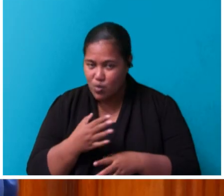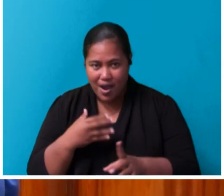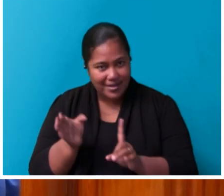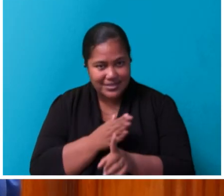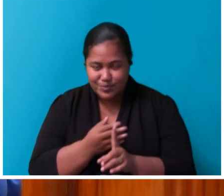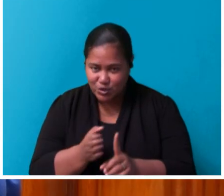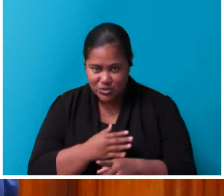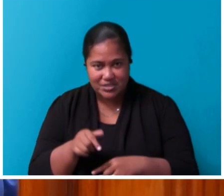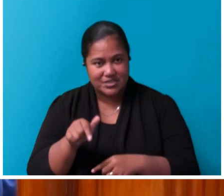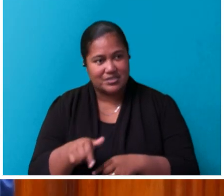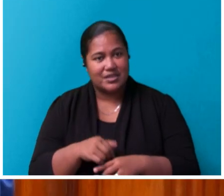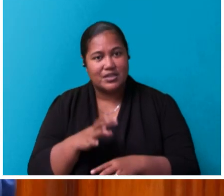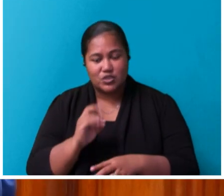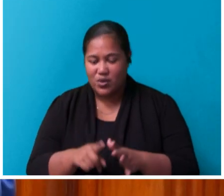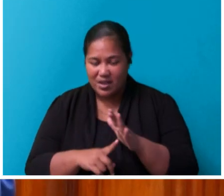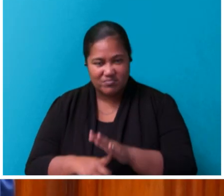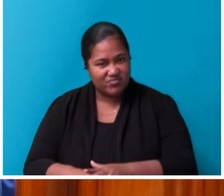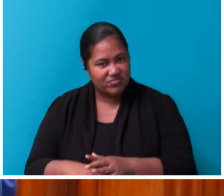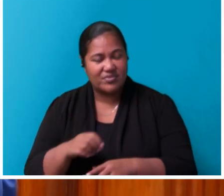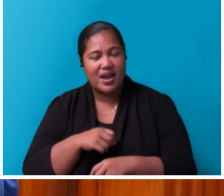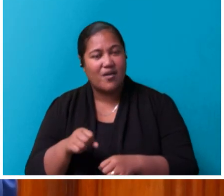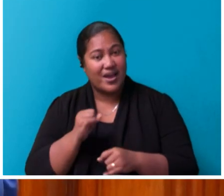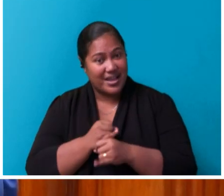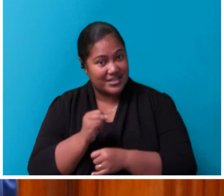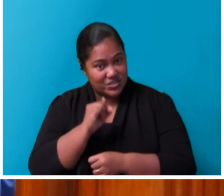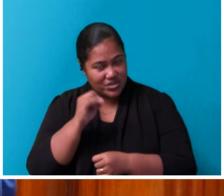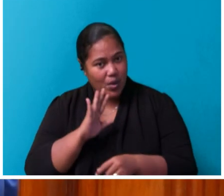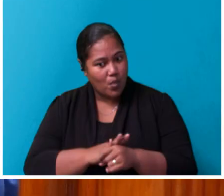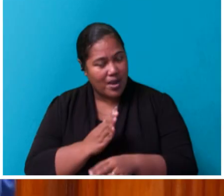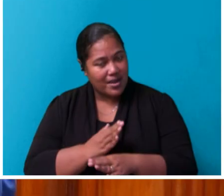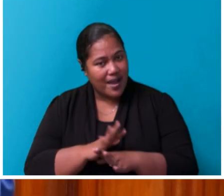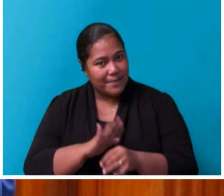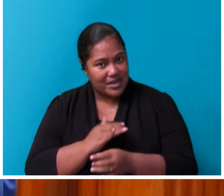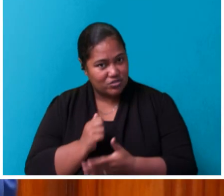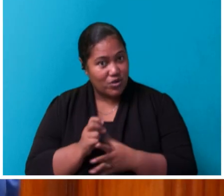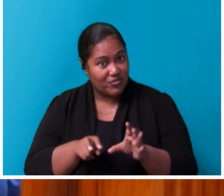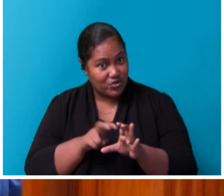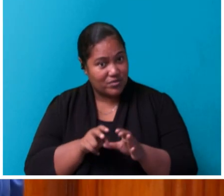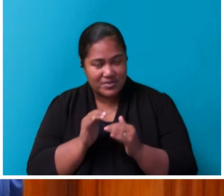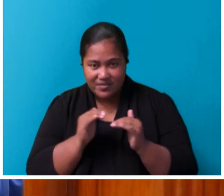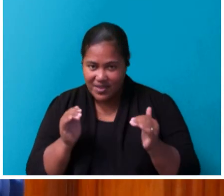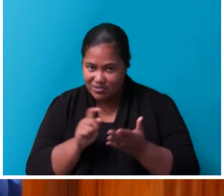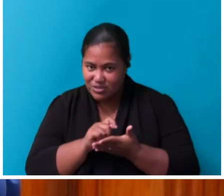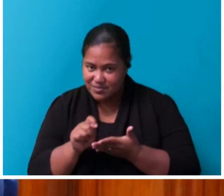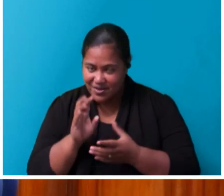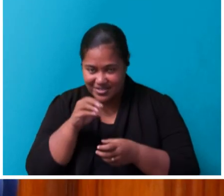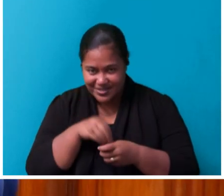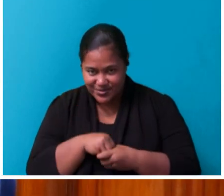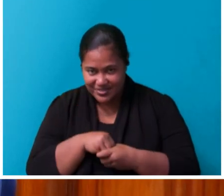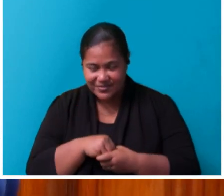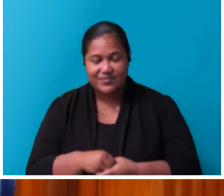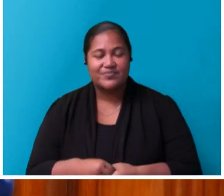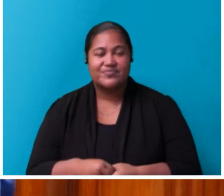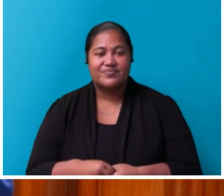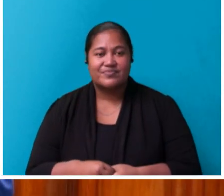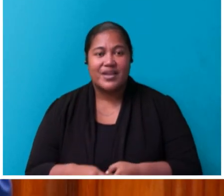unfair treatment to tarnish our industry. We will work to ensure recruitment is fair, transparent, and inclusive. Under training,